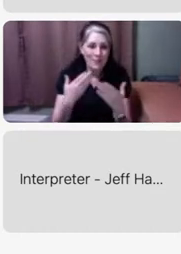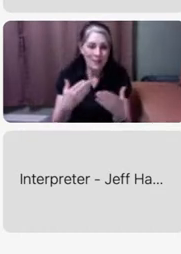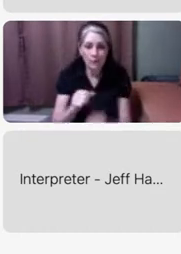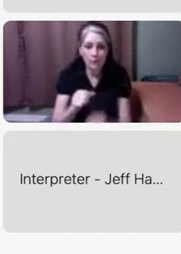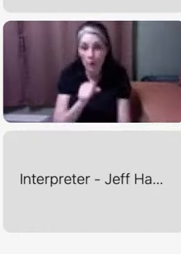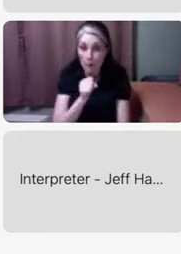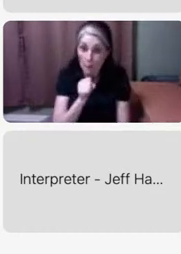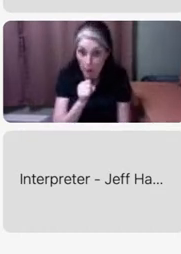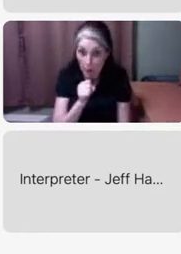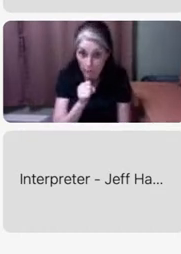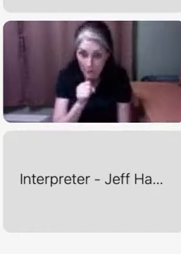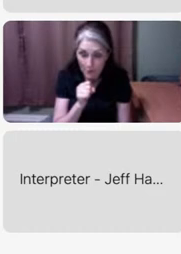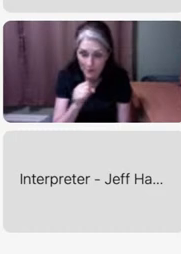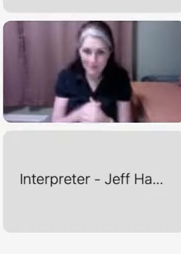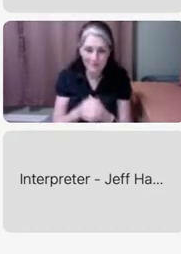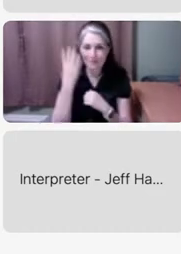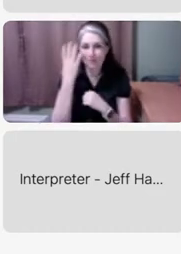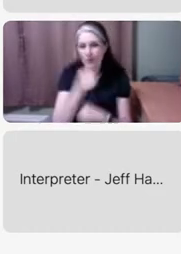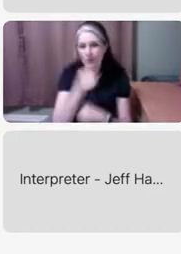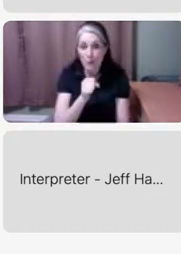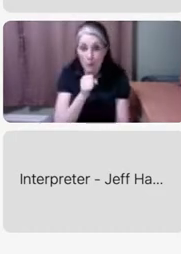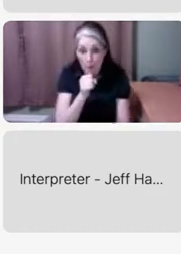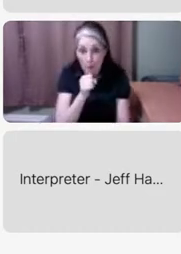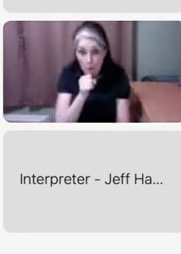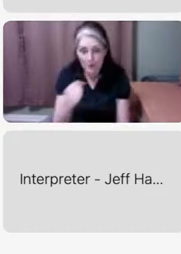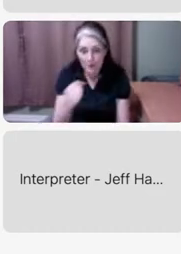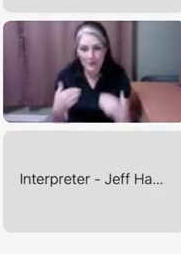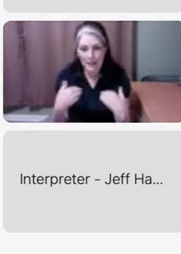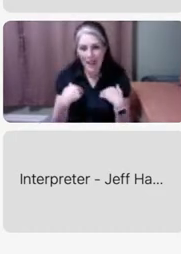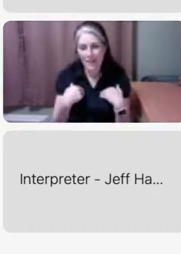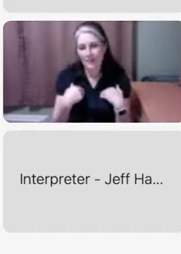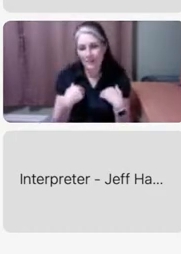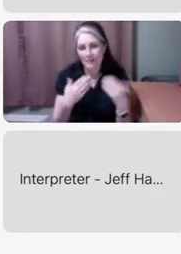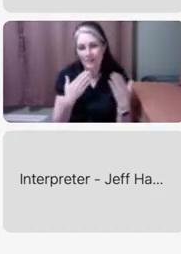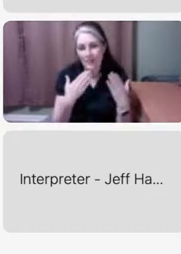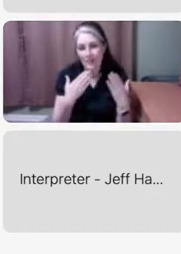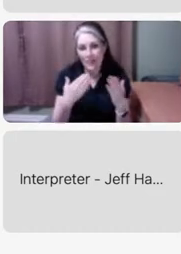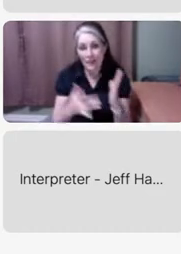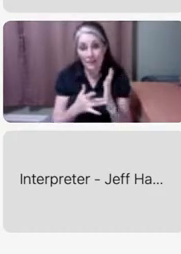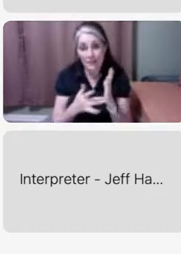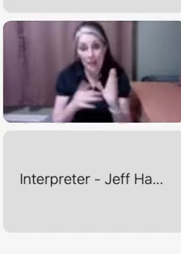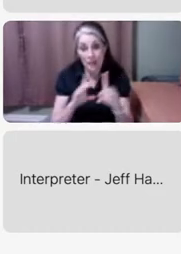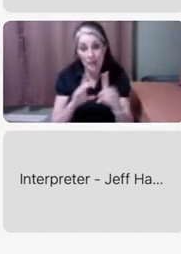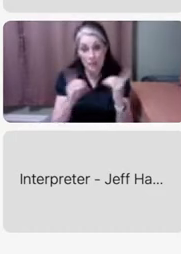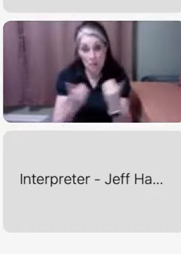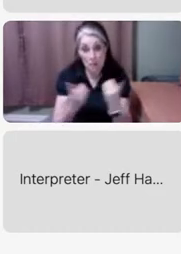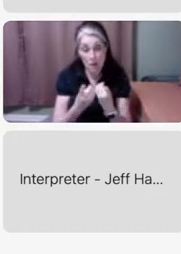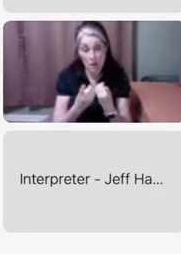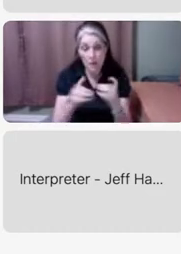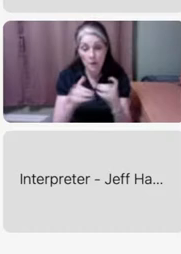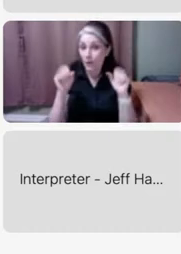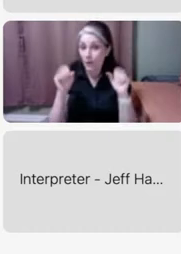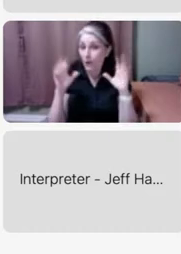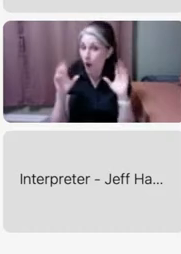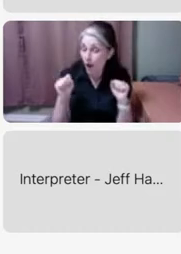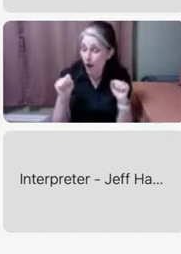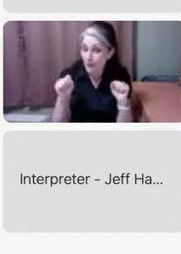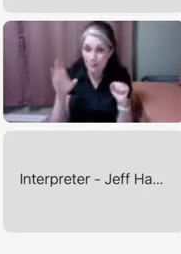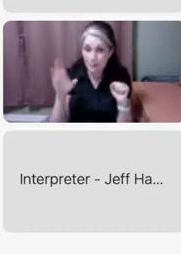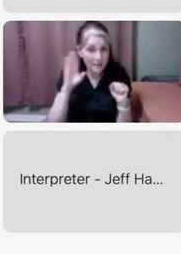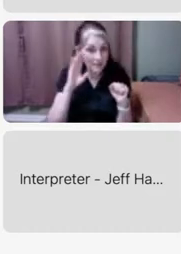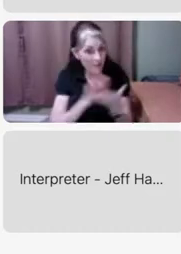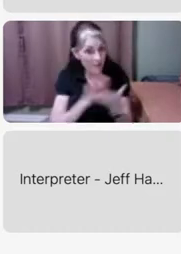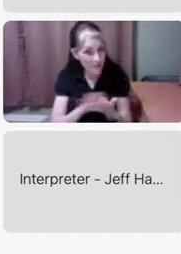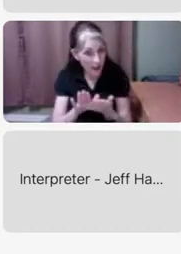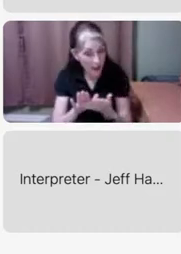these beautiful microphones that we have i just want to thank the tech department these are awesome they sound nice very clear they